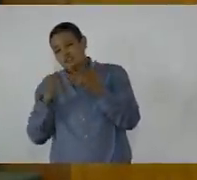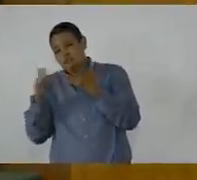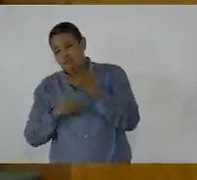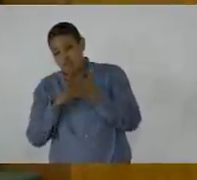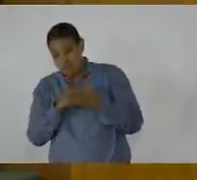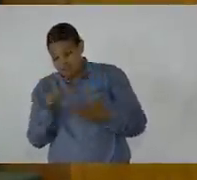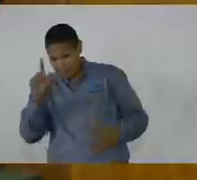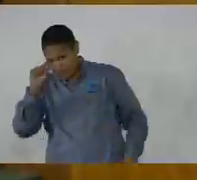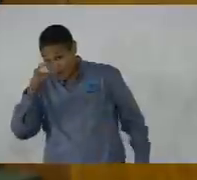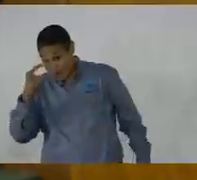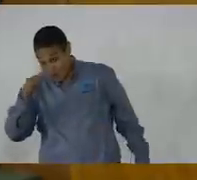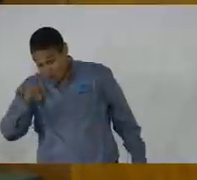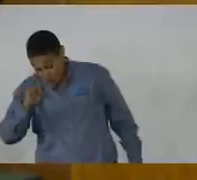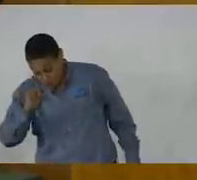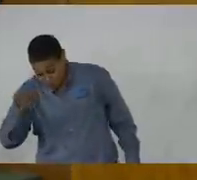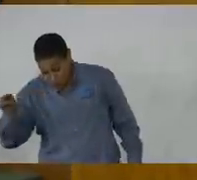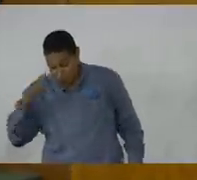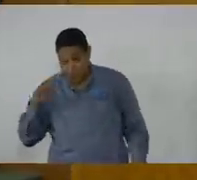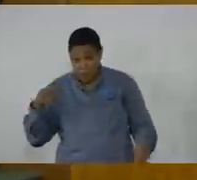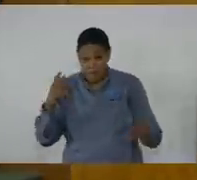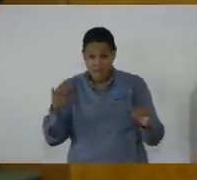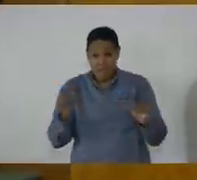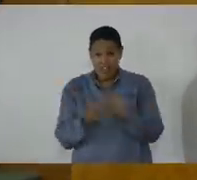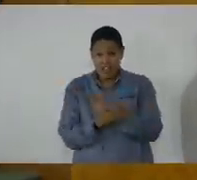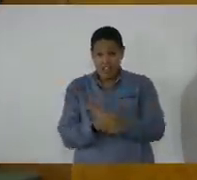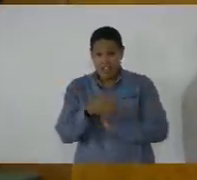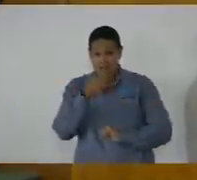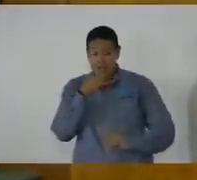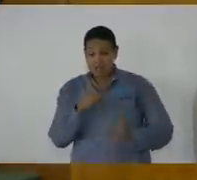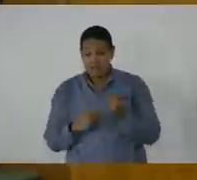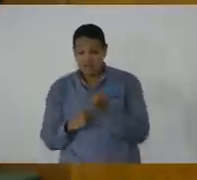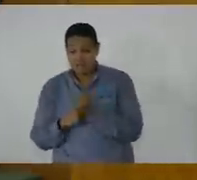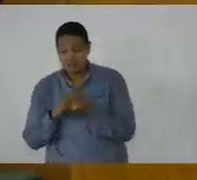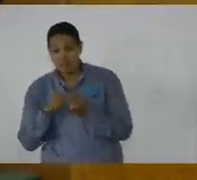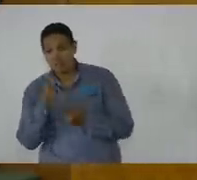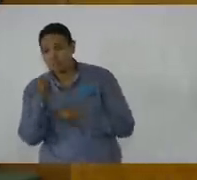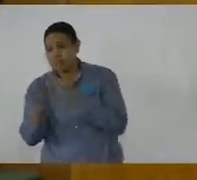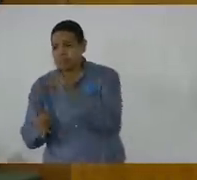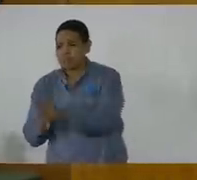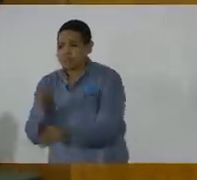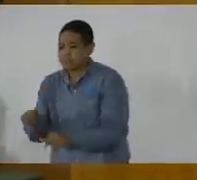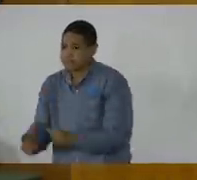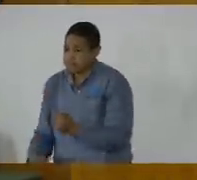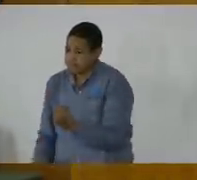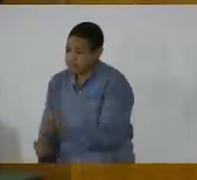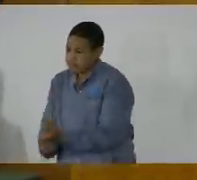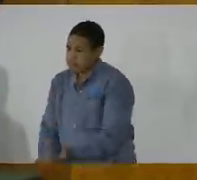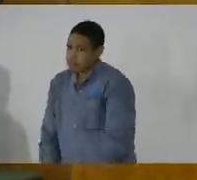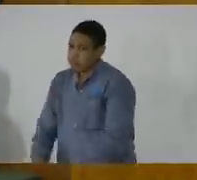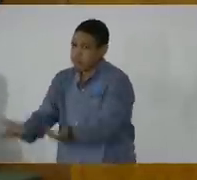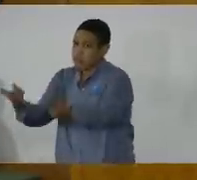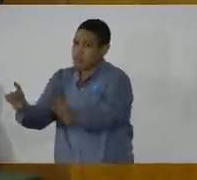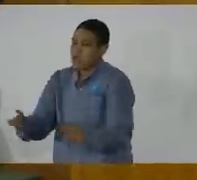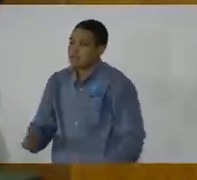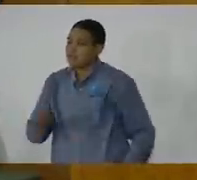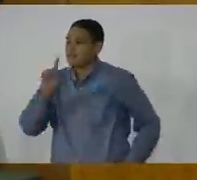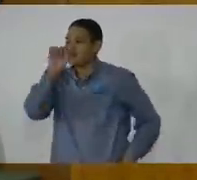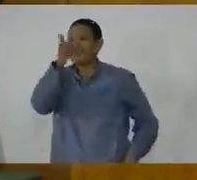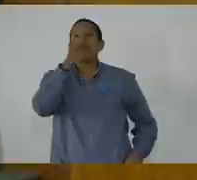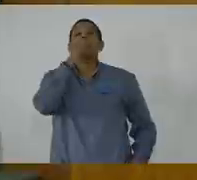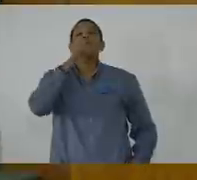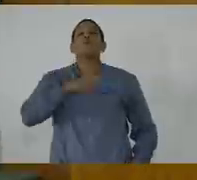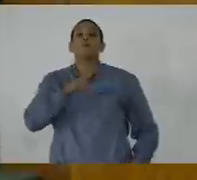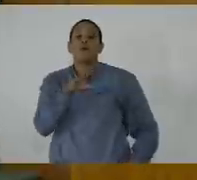2022, we provided capacity building and financing to 10